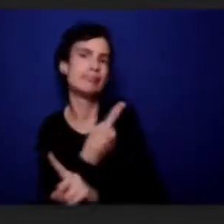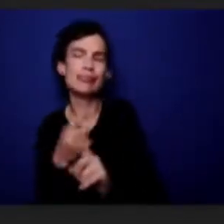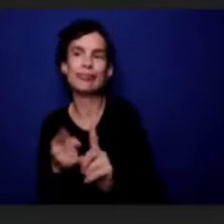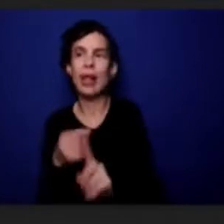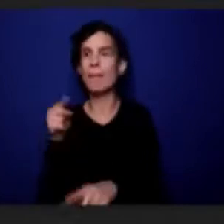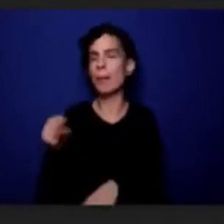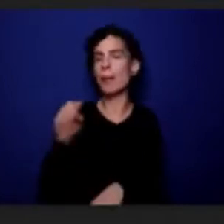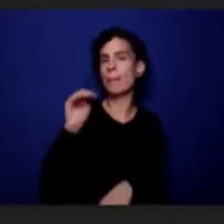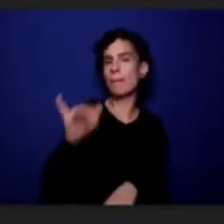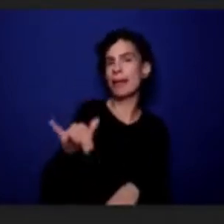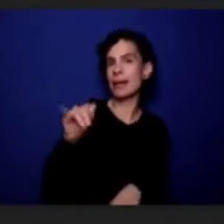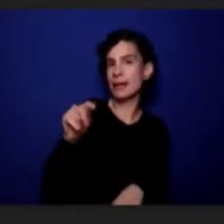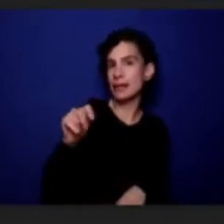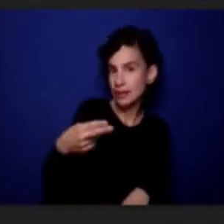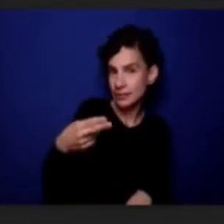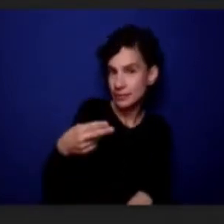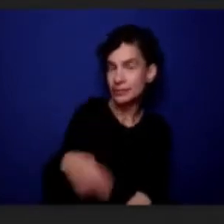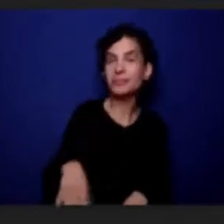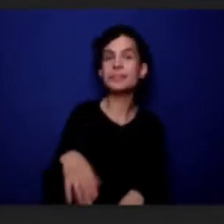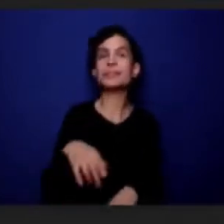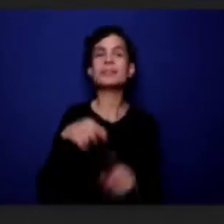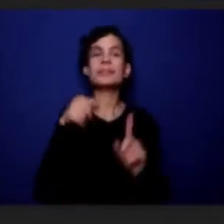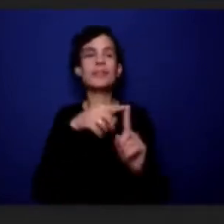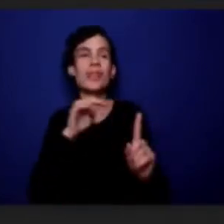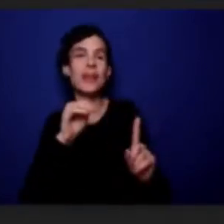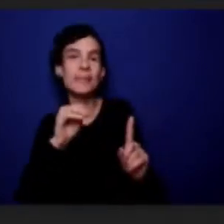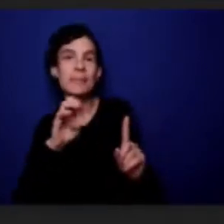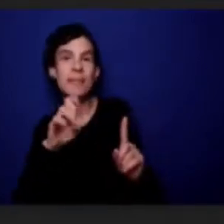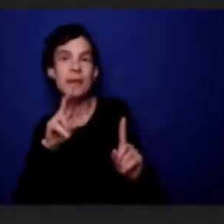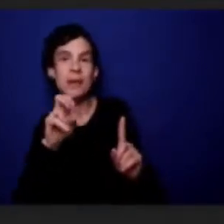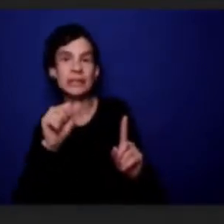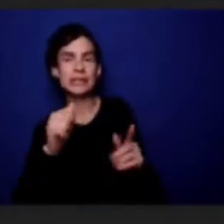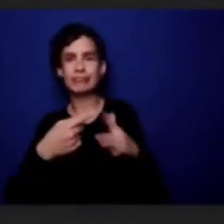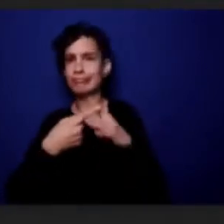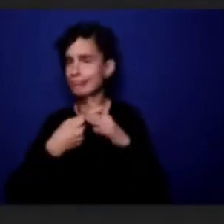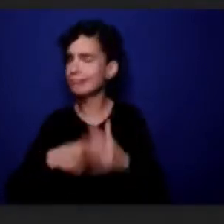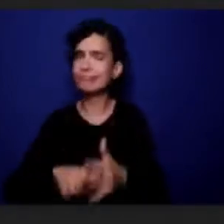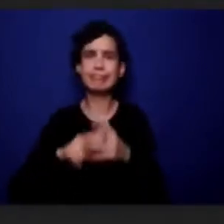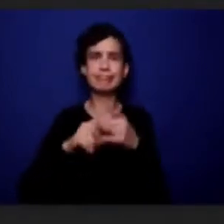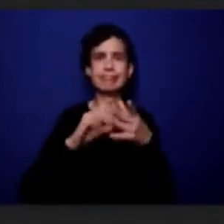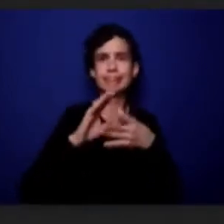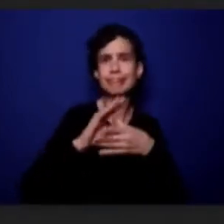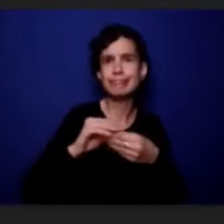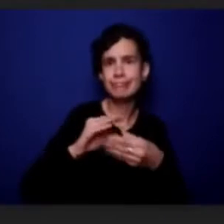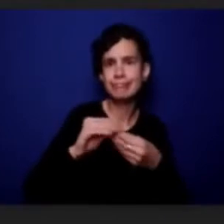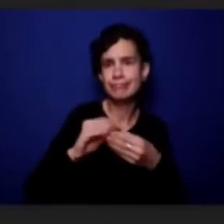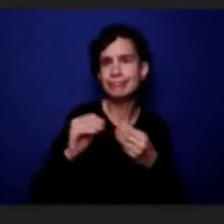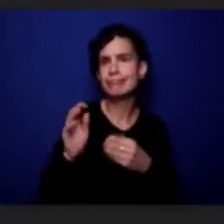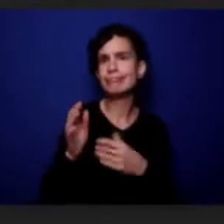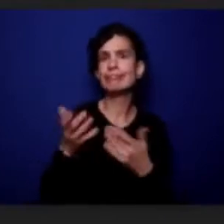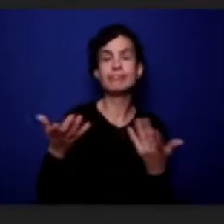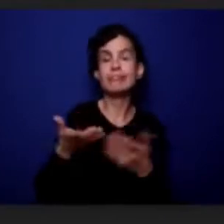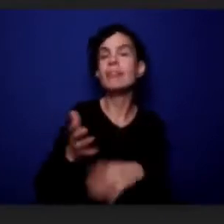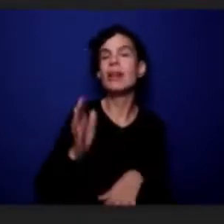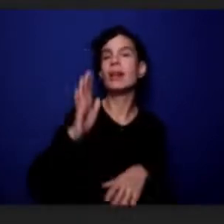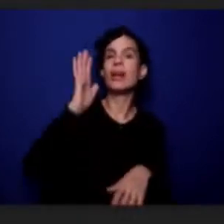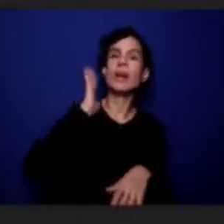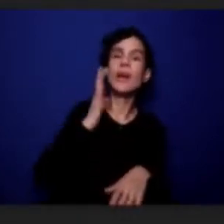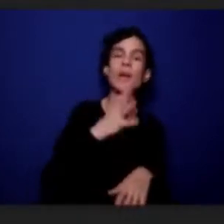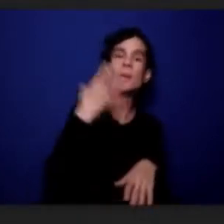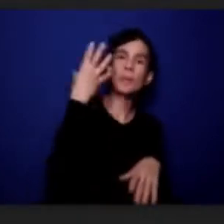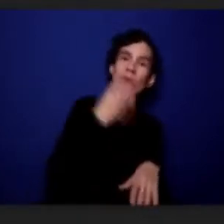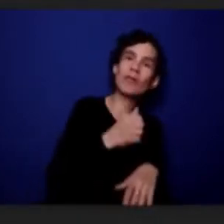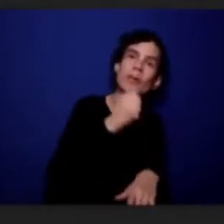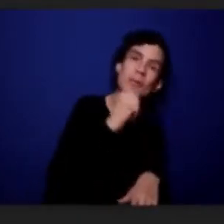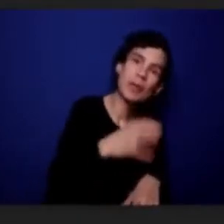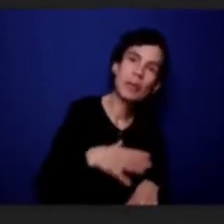dubious reading, I think, looking at the painting, but it's interesting also in how it sort of also departs from the myth, in the sense that sort